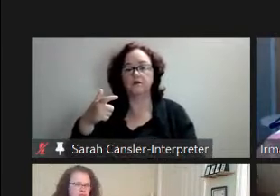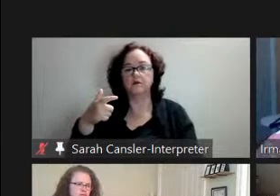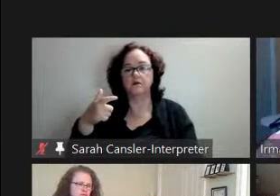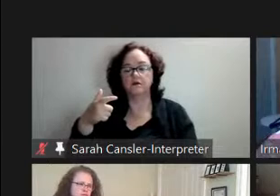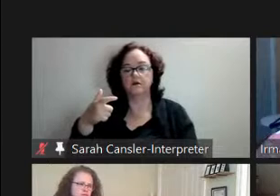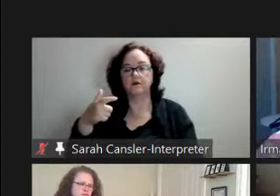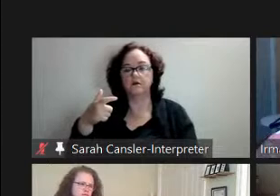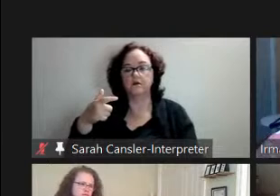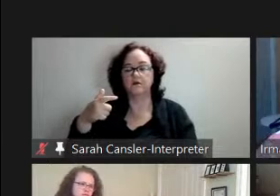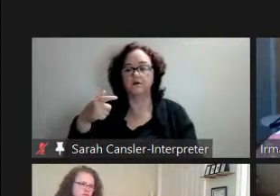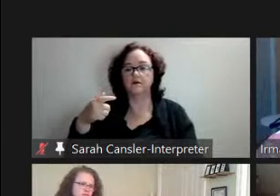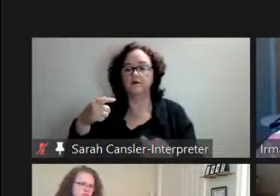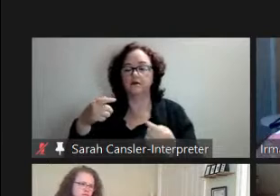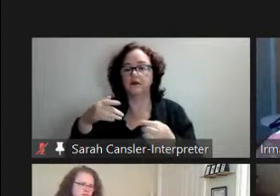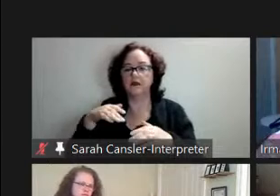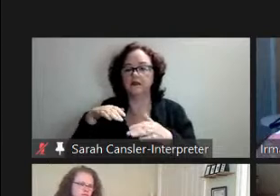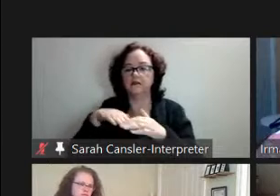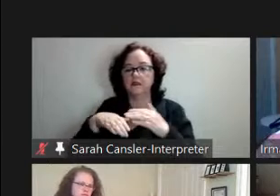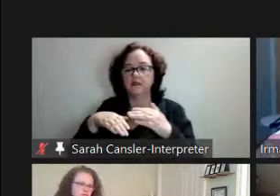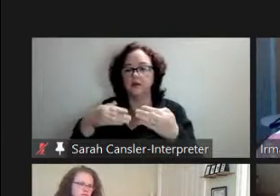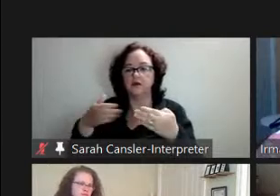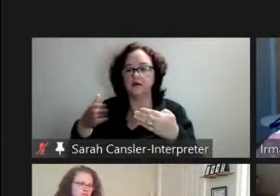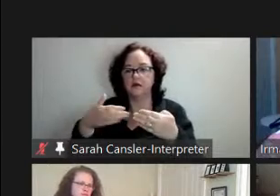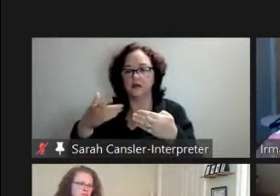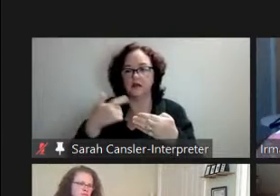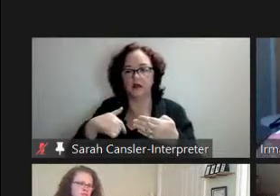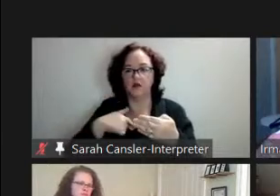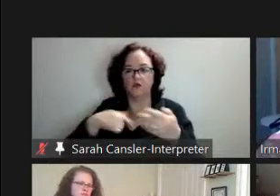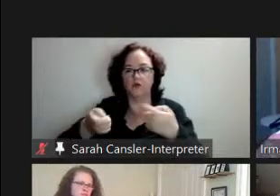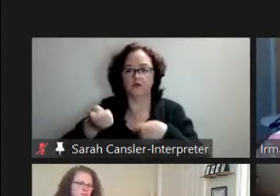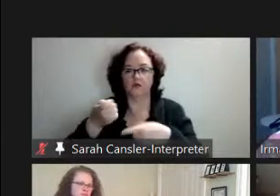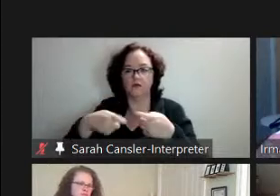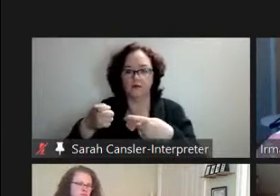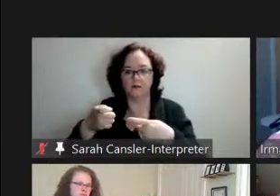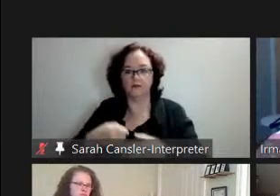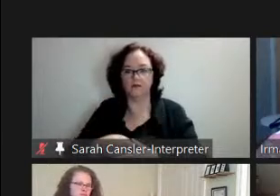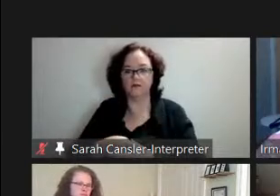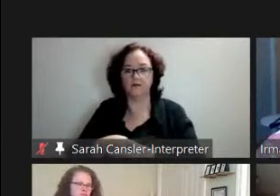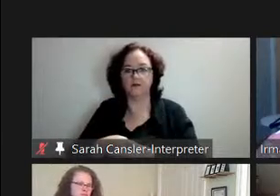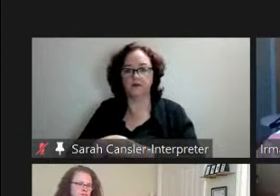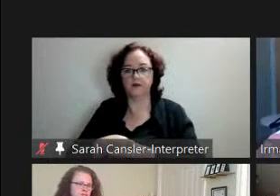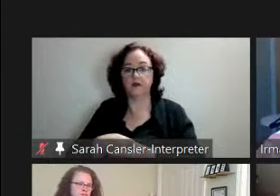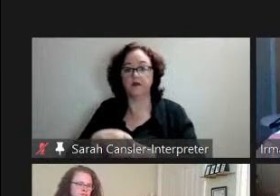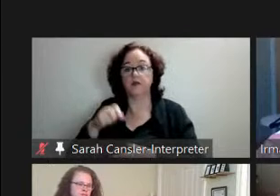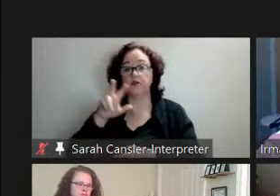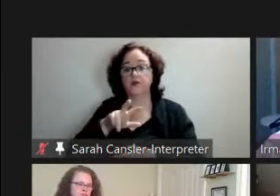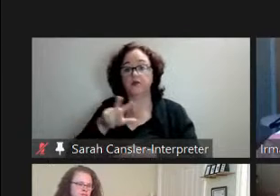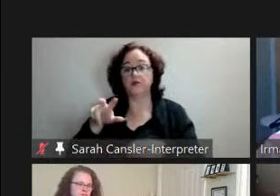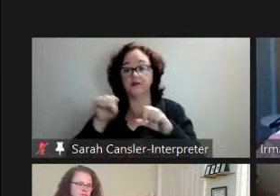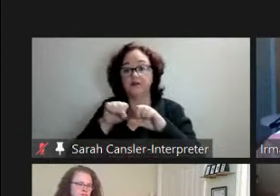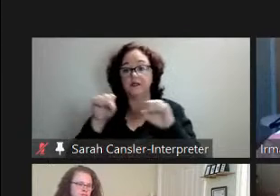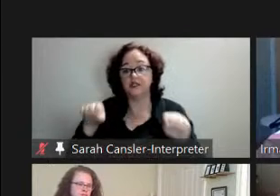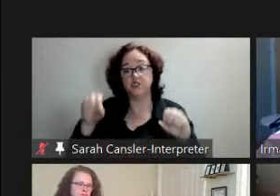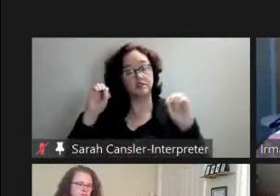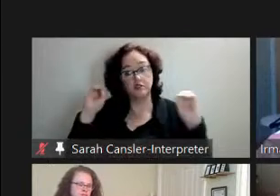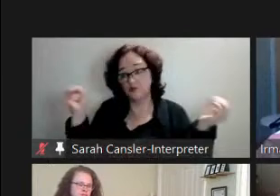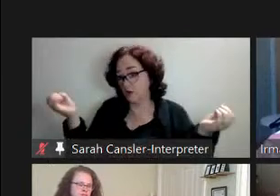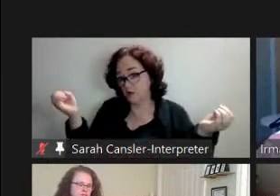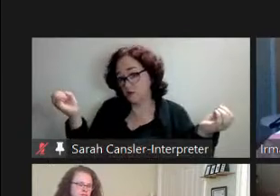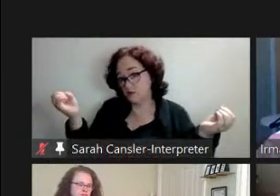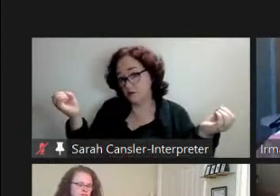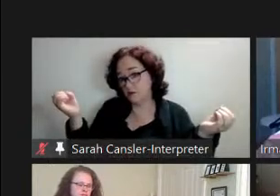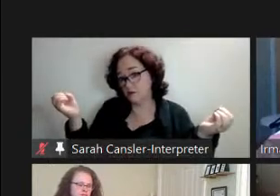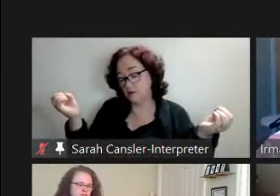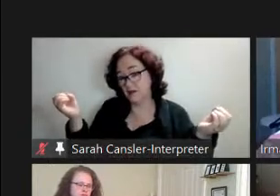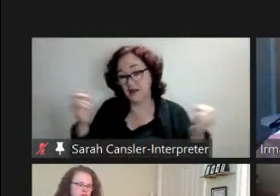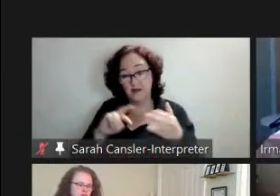the accessible gates that we're going to be replacing. And then, but there's 33 stations without swing gates. So those stations are not